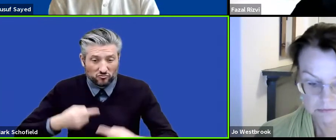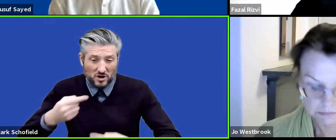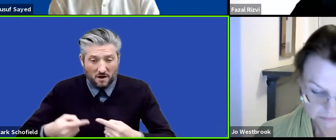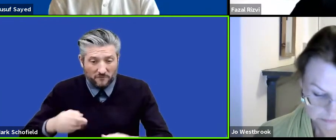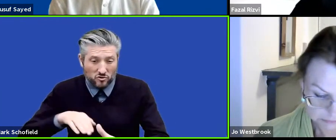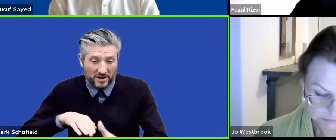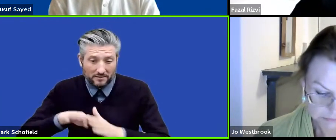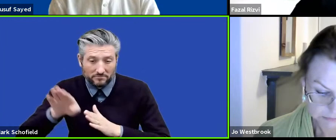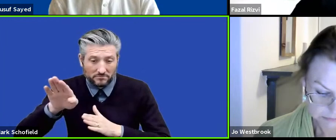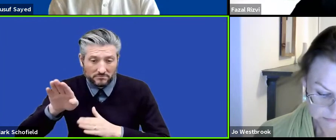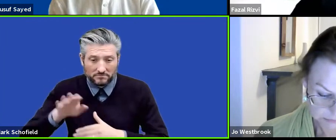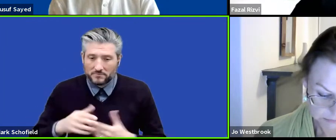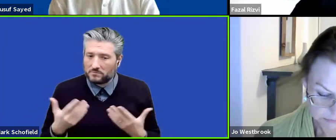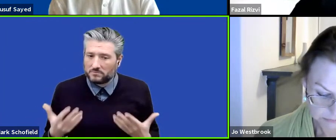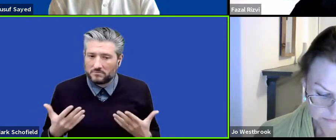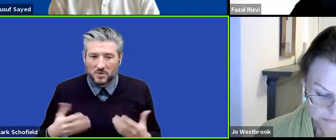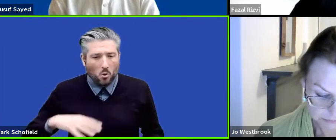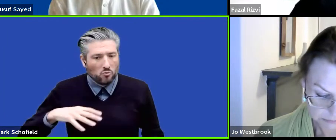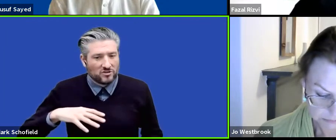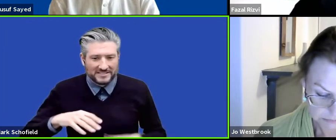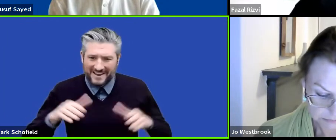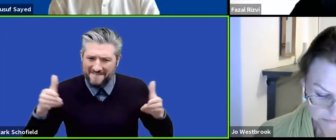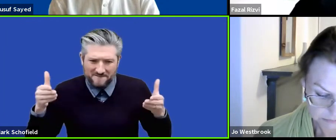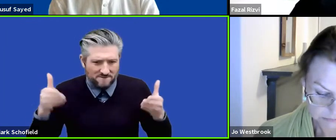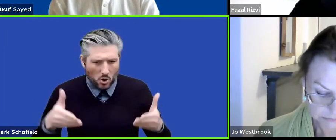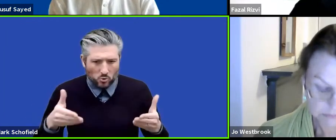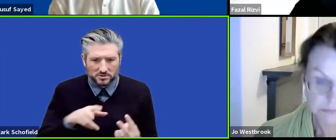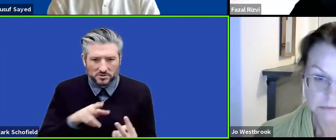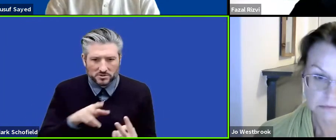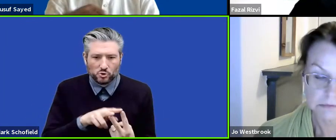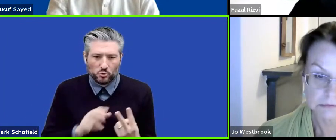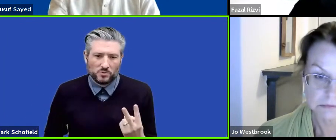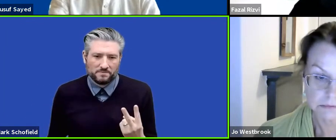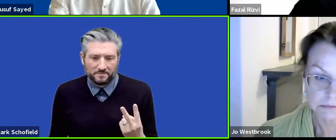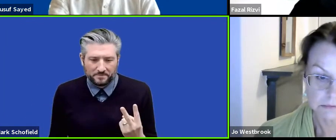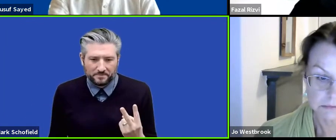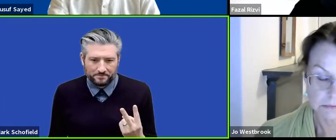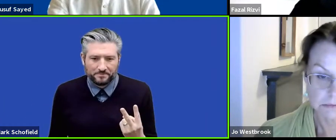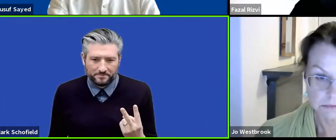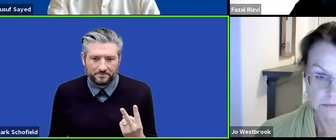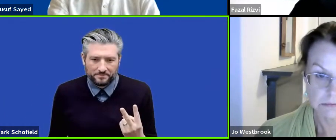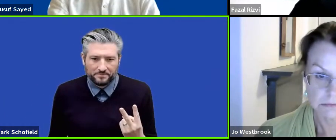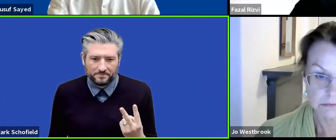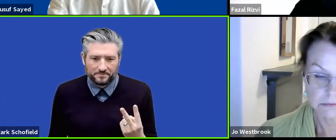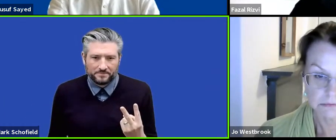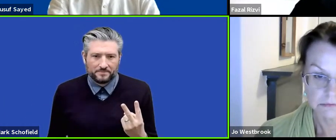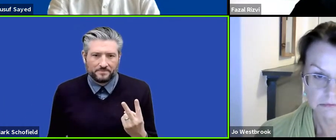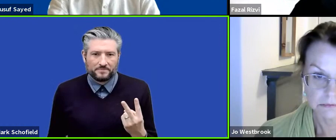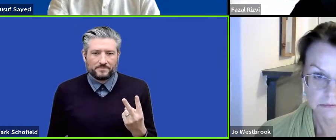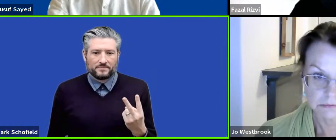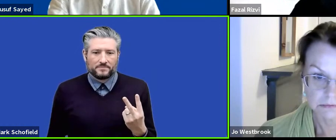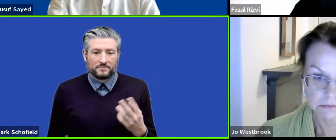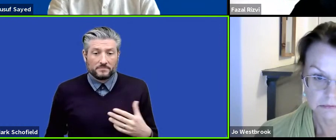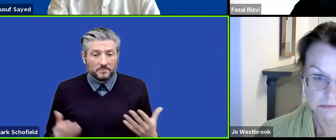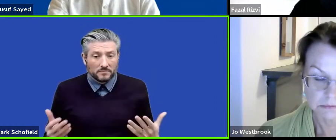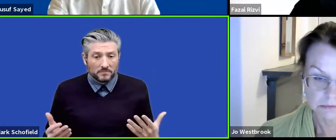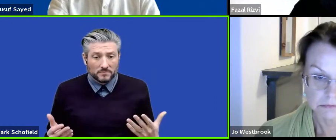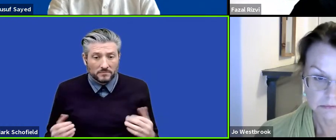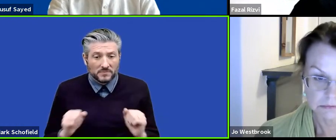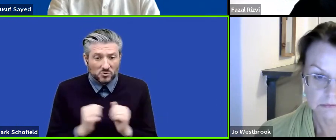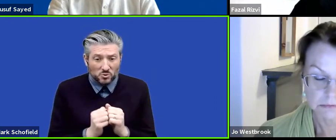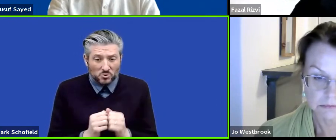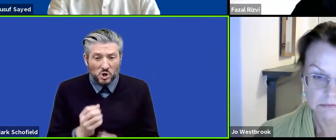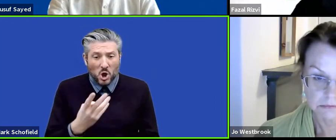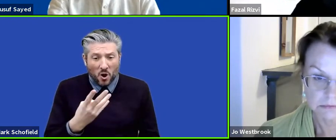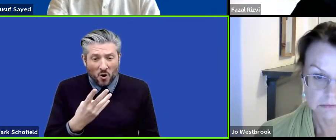rather than things that are needed for basically 40% of the population of the